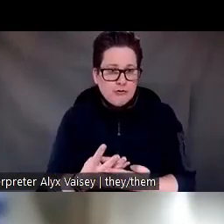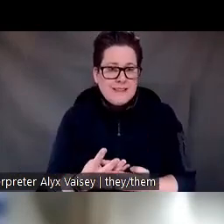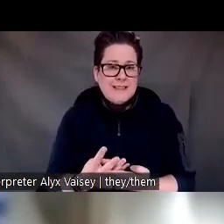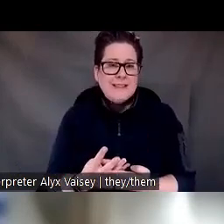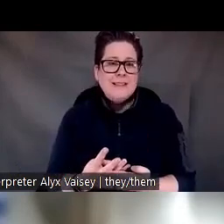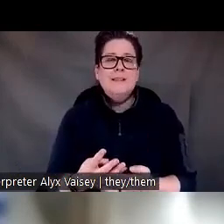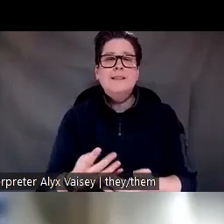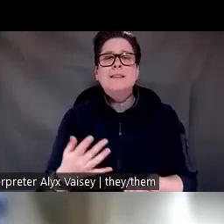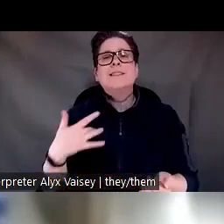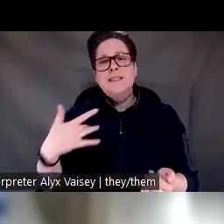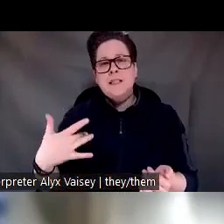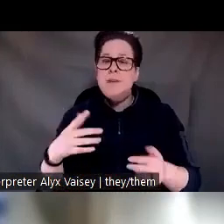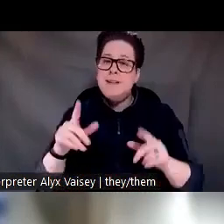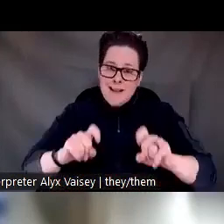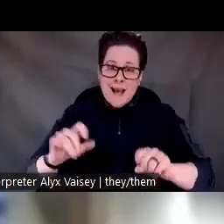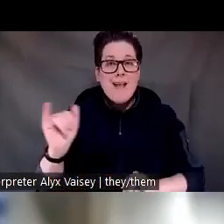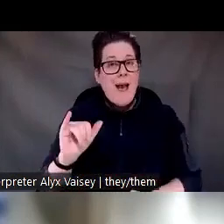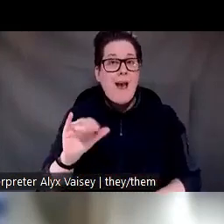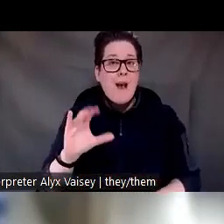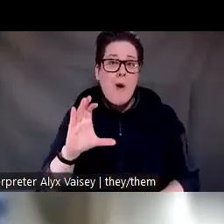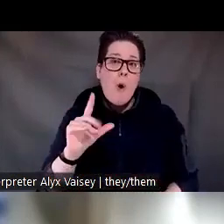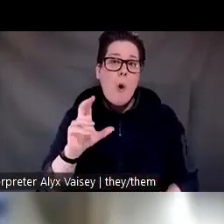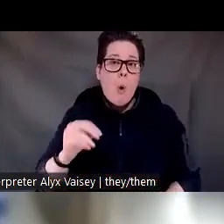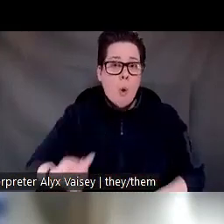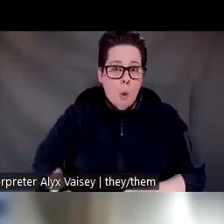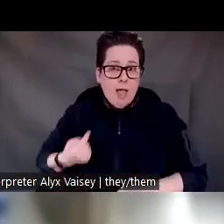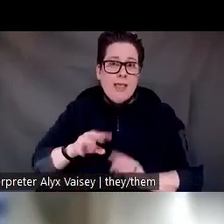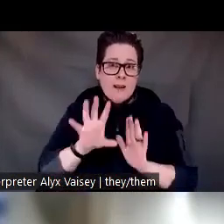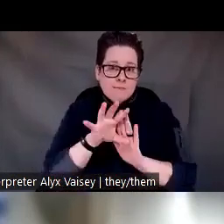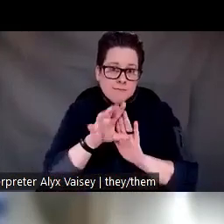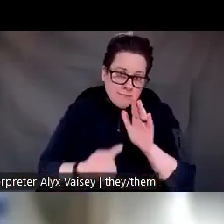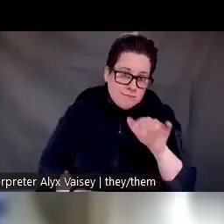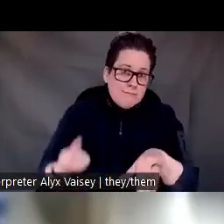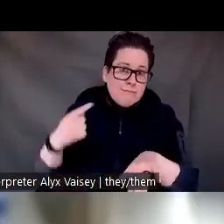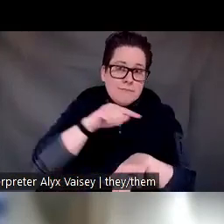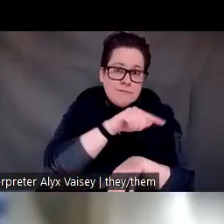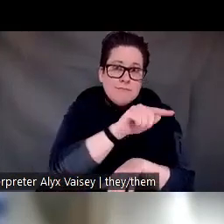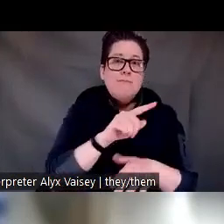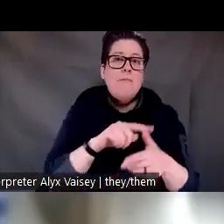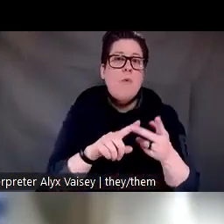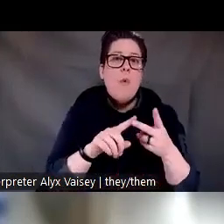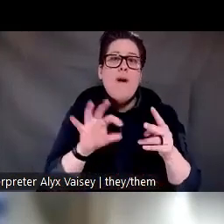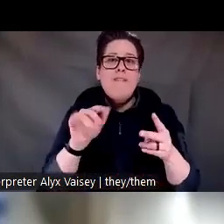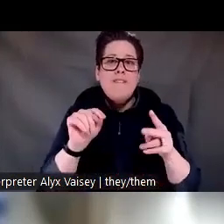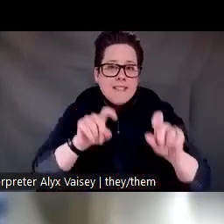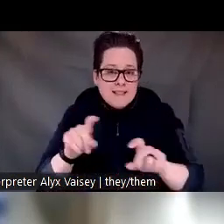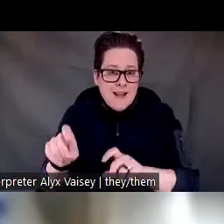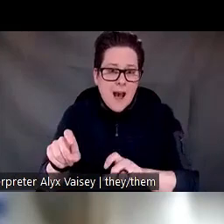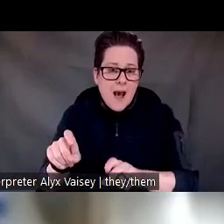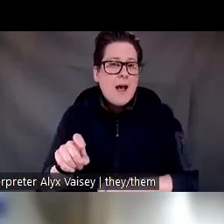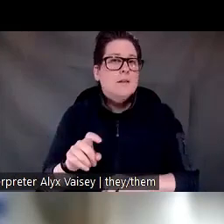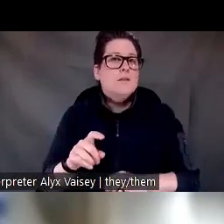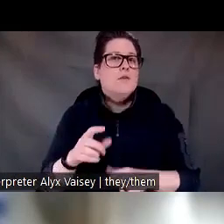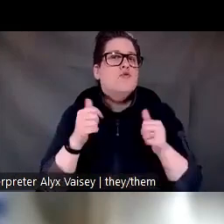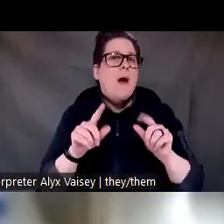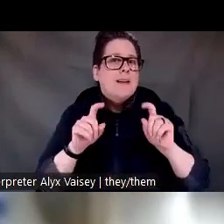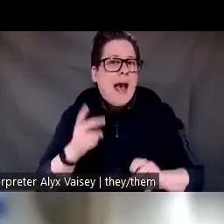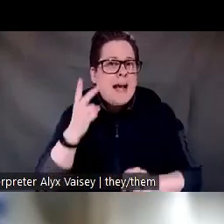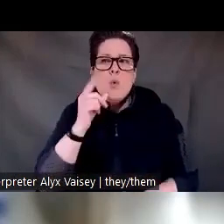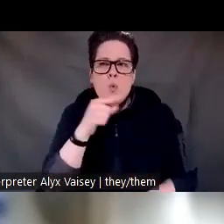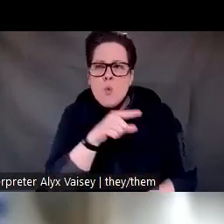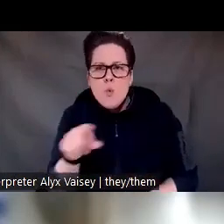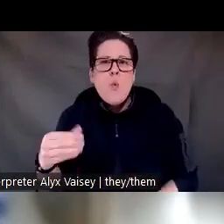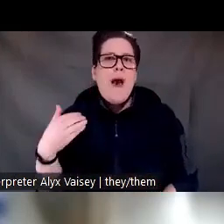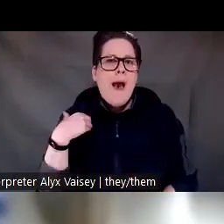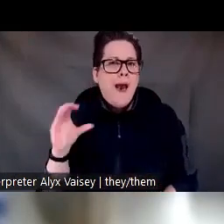about doing a test like a colonoscopy or a FIT test, doing that test to find out who has colon cancer and